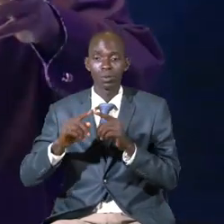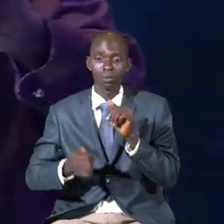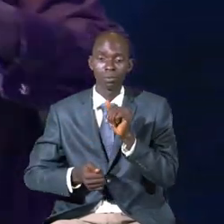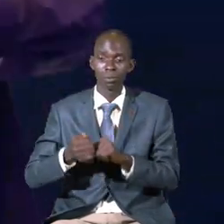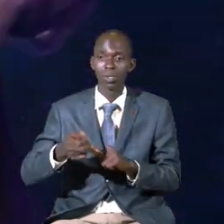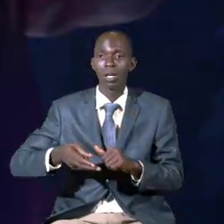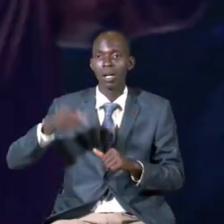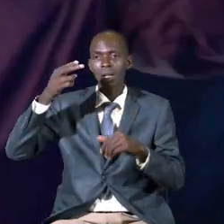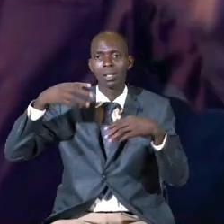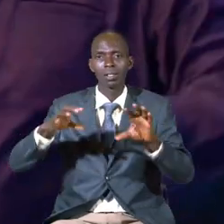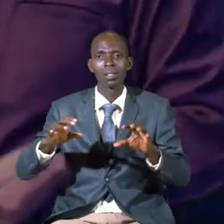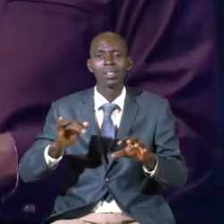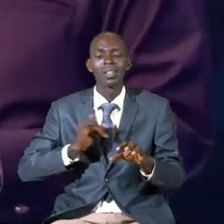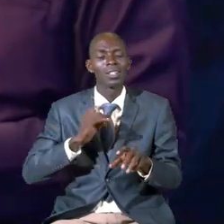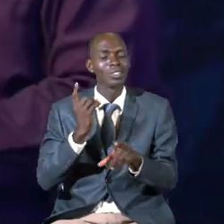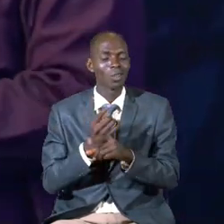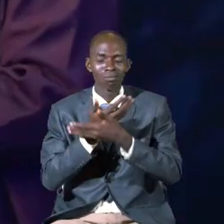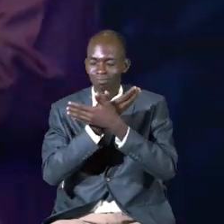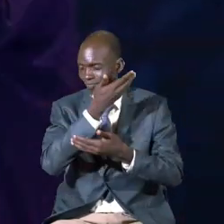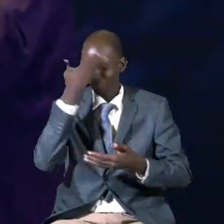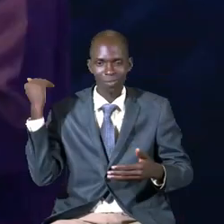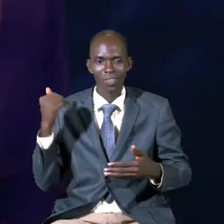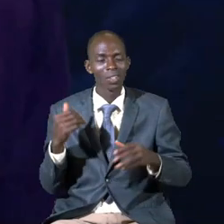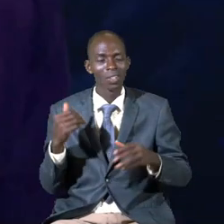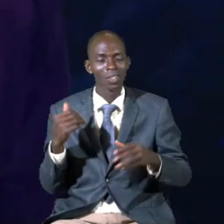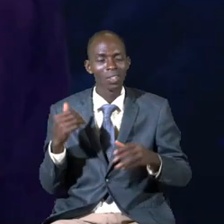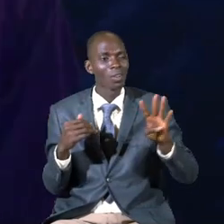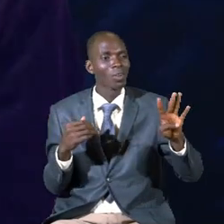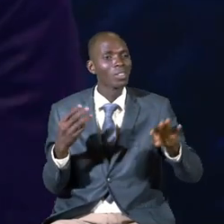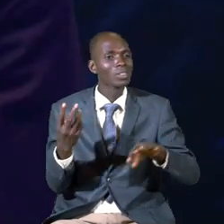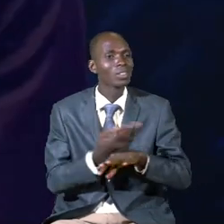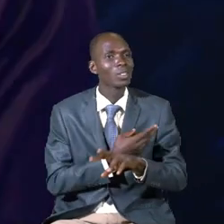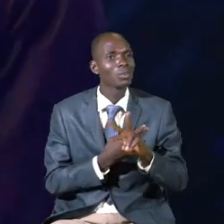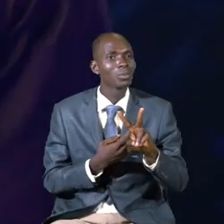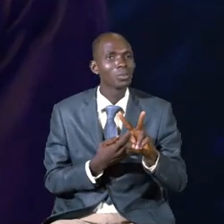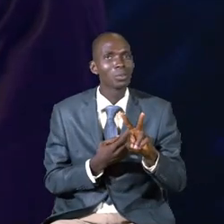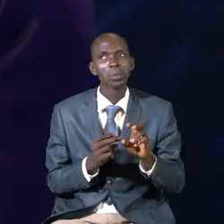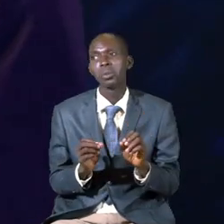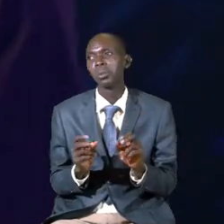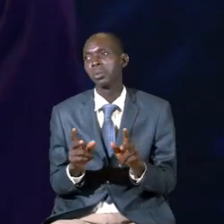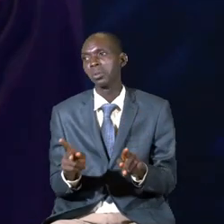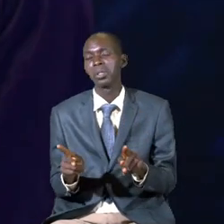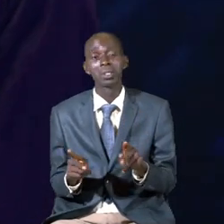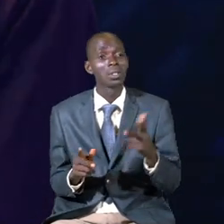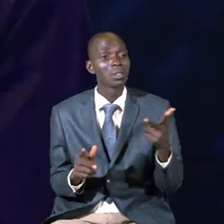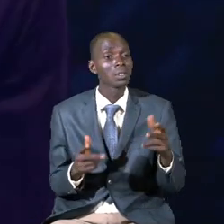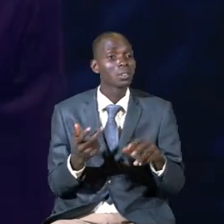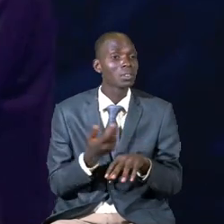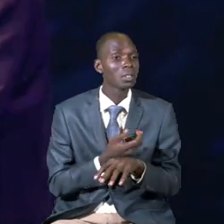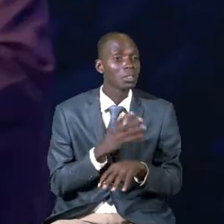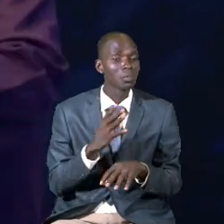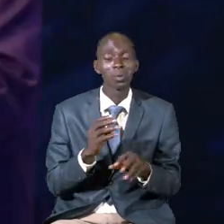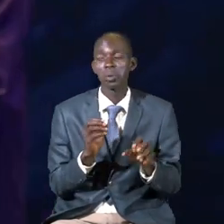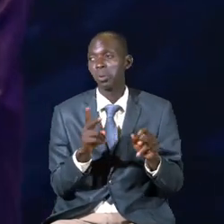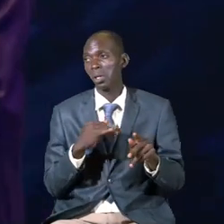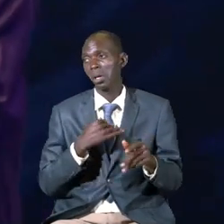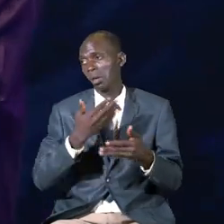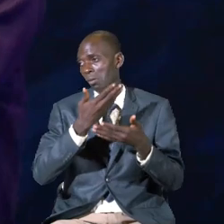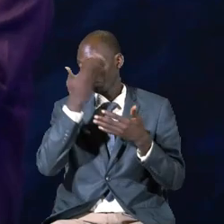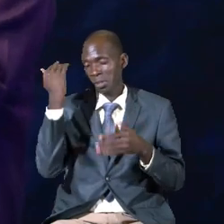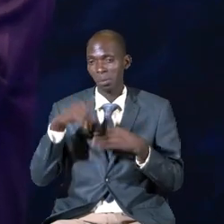say forget about that four times two who cares three times four who cares forget only about that i'm not at a